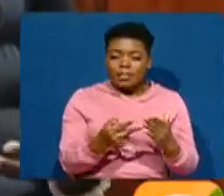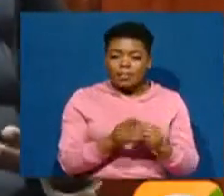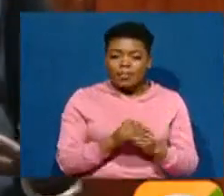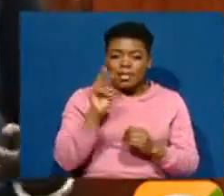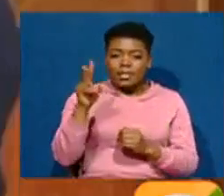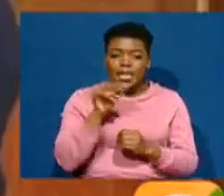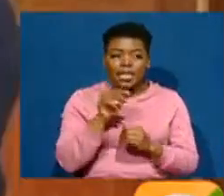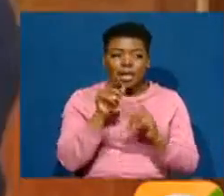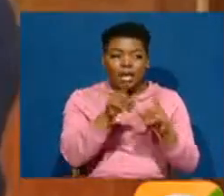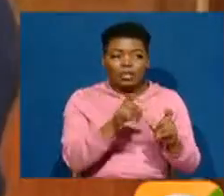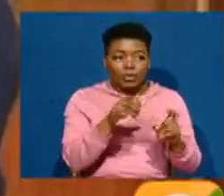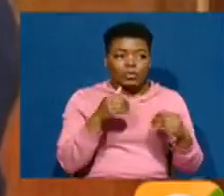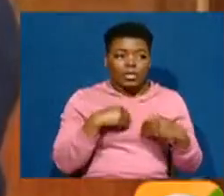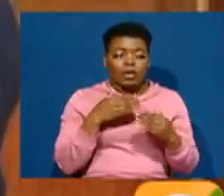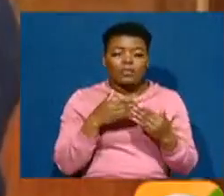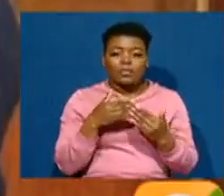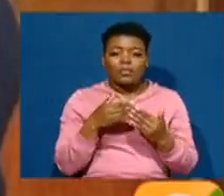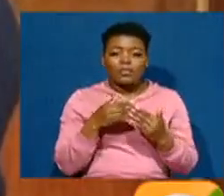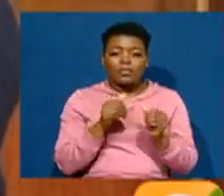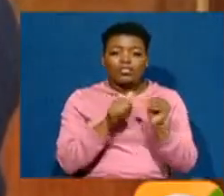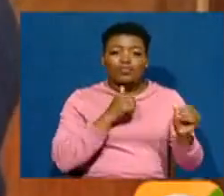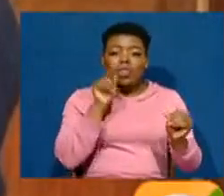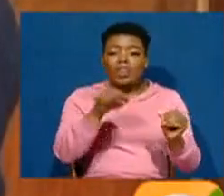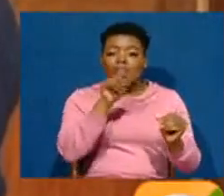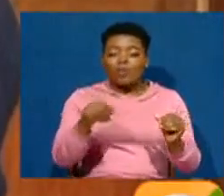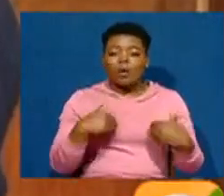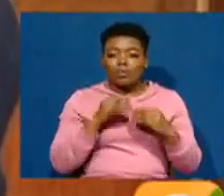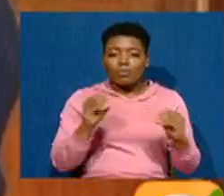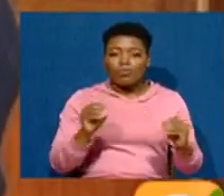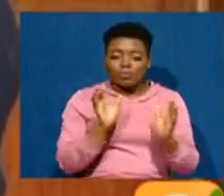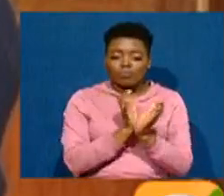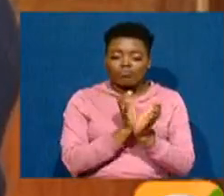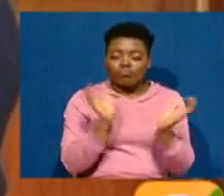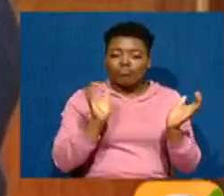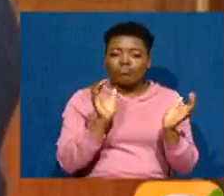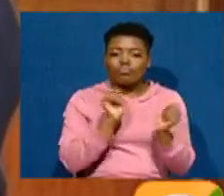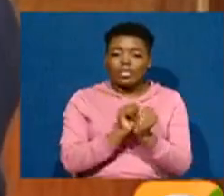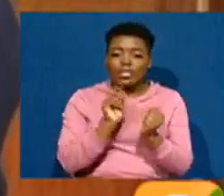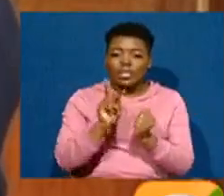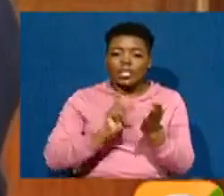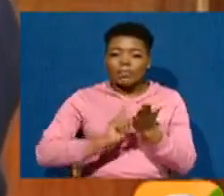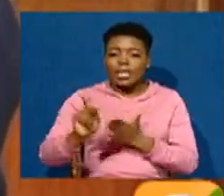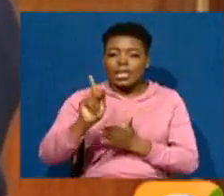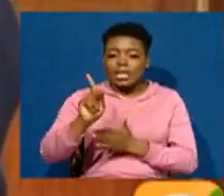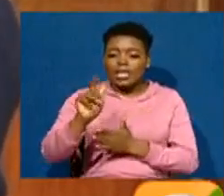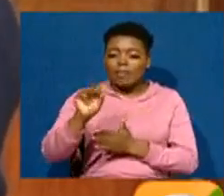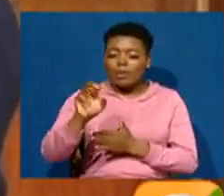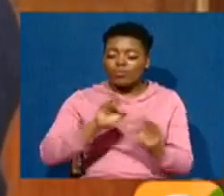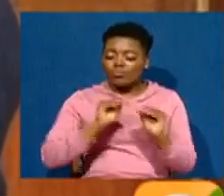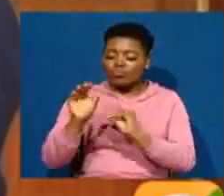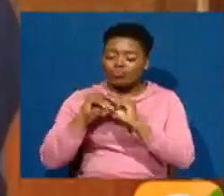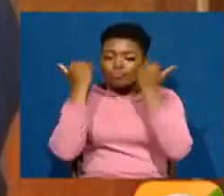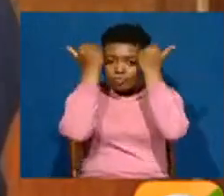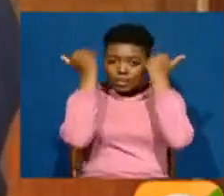second accused, however, denied the charges and was released on a 10,000 shillings cash bail. Kamau will be presented in court on